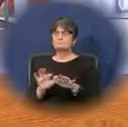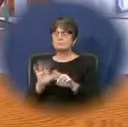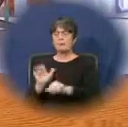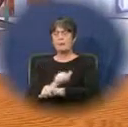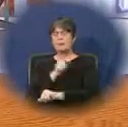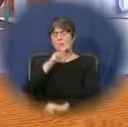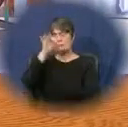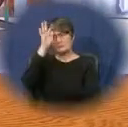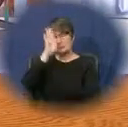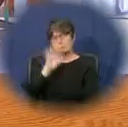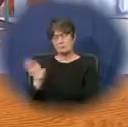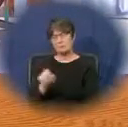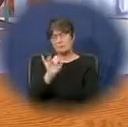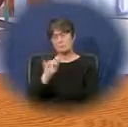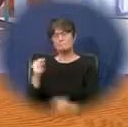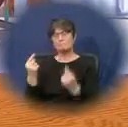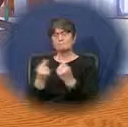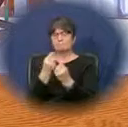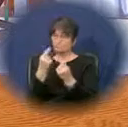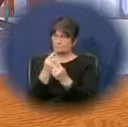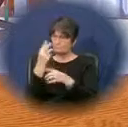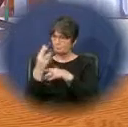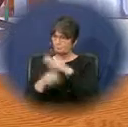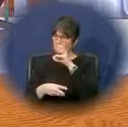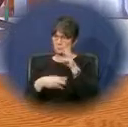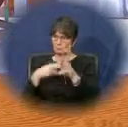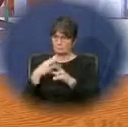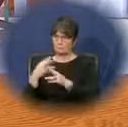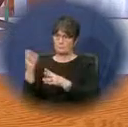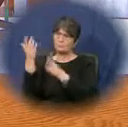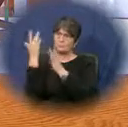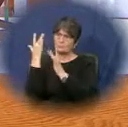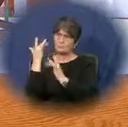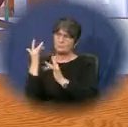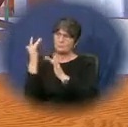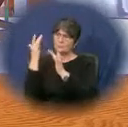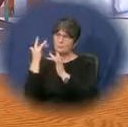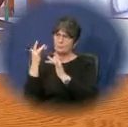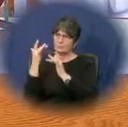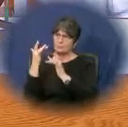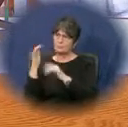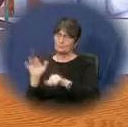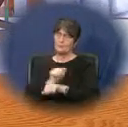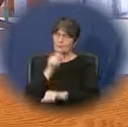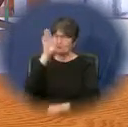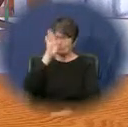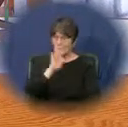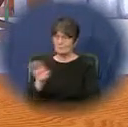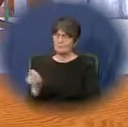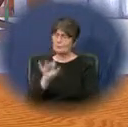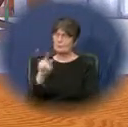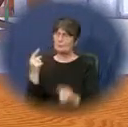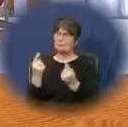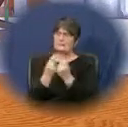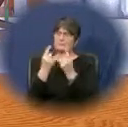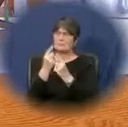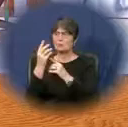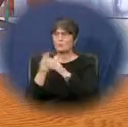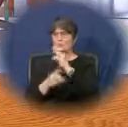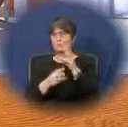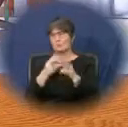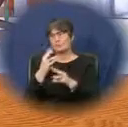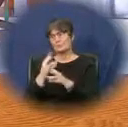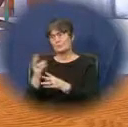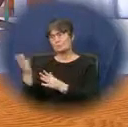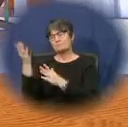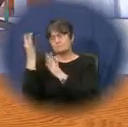Lamb of God, you take away the sins of the world, have mercy on us. Lamb of God, you take away the sins of the